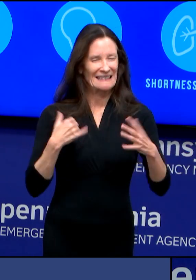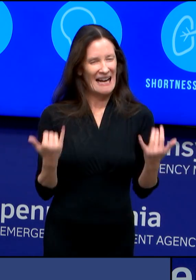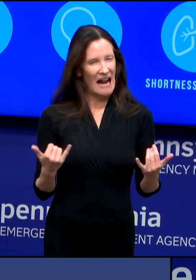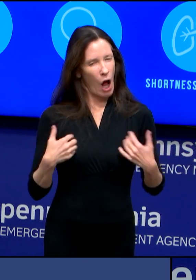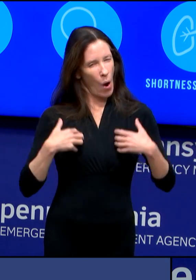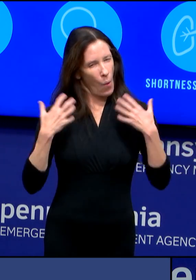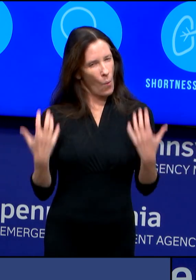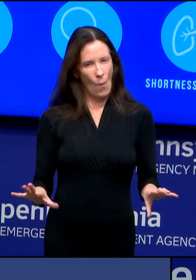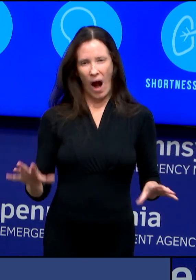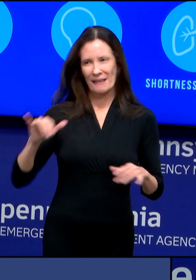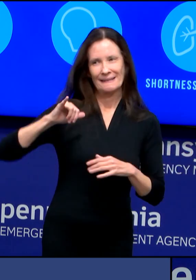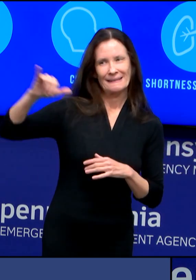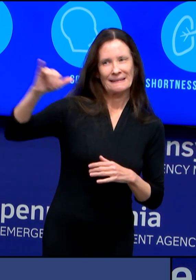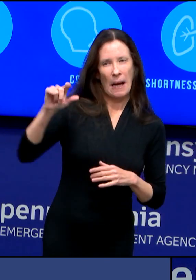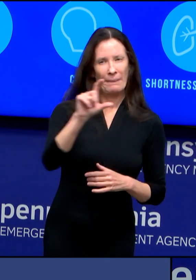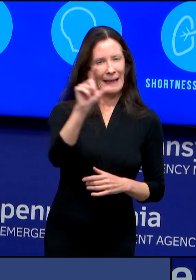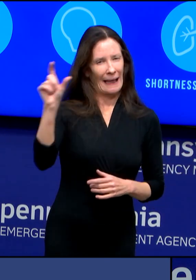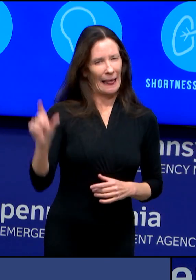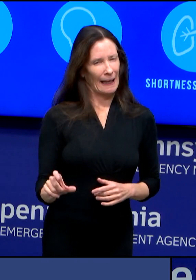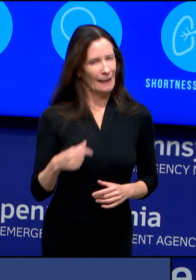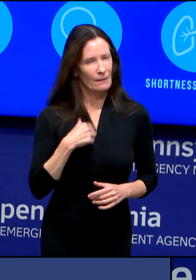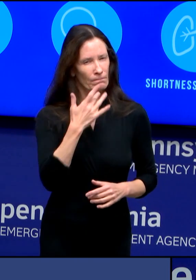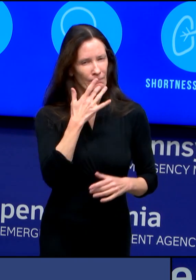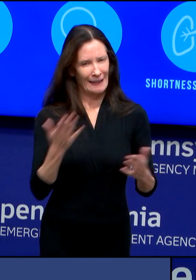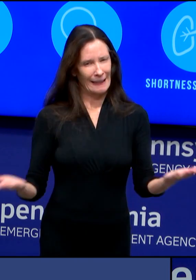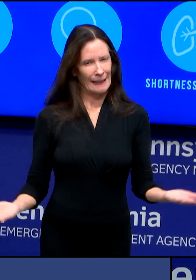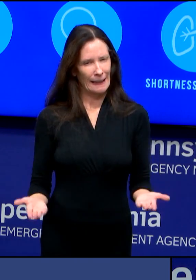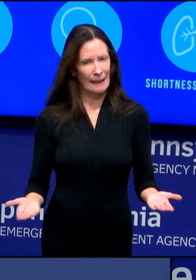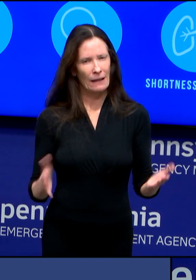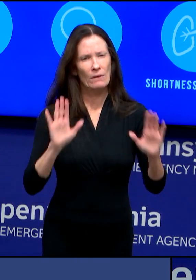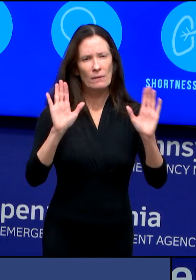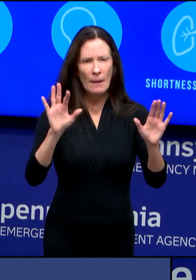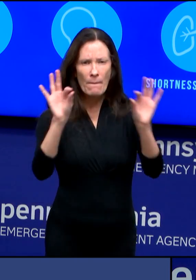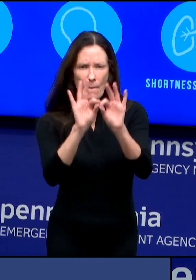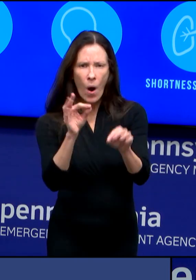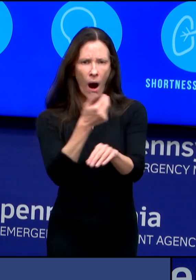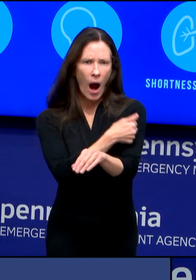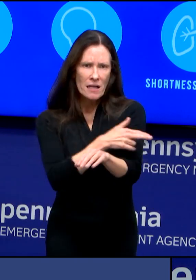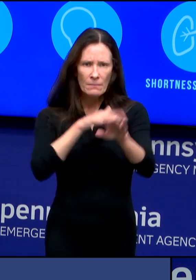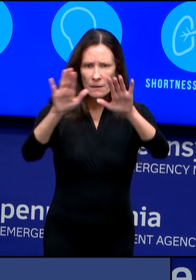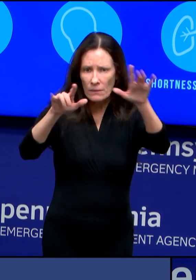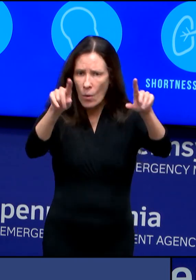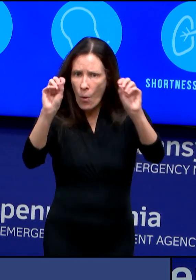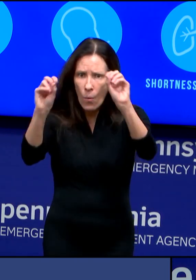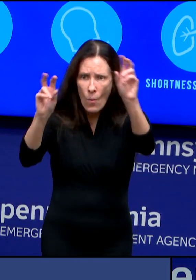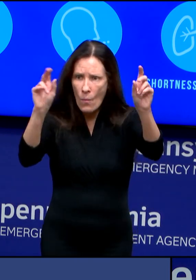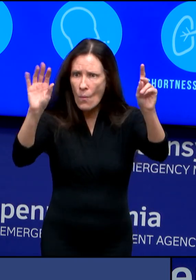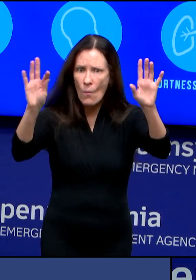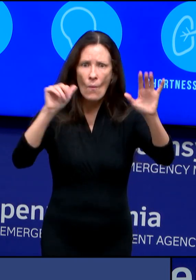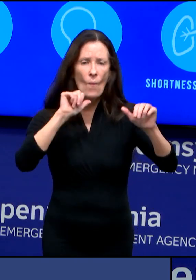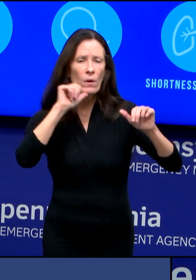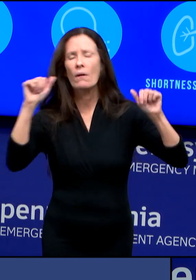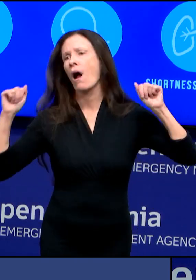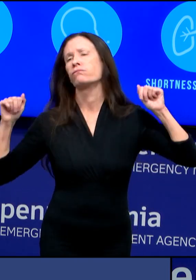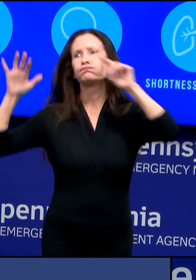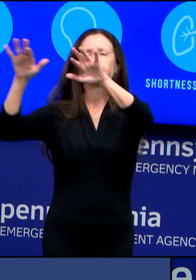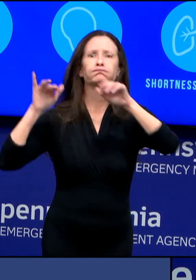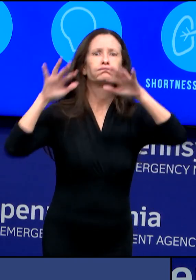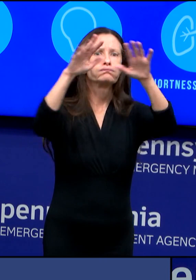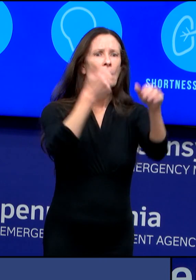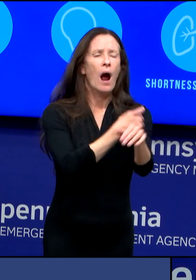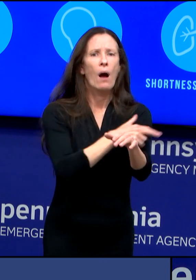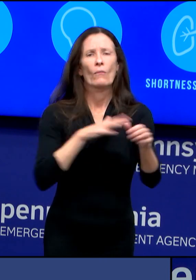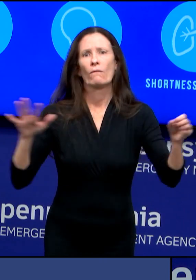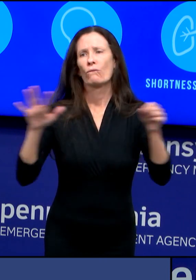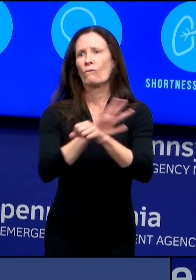the hospitals and health systems with the resources that they need to deal with that surge of cases that we